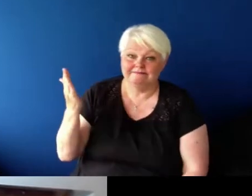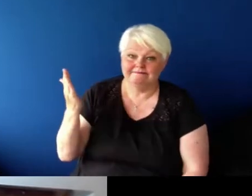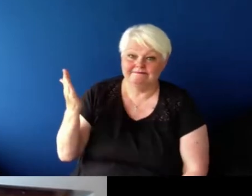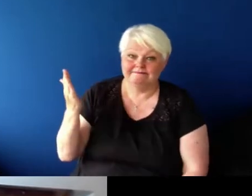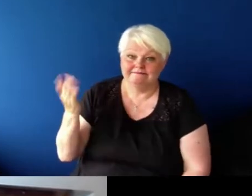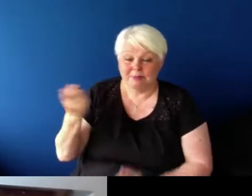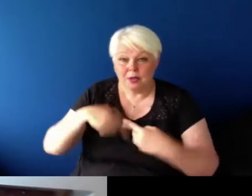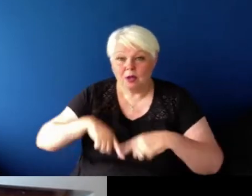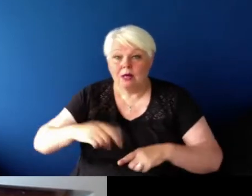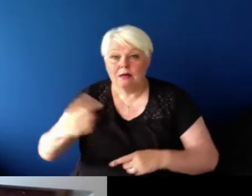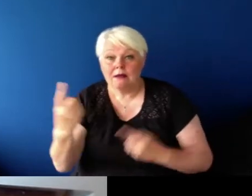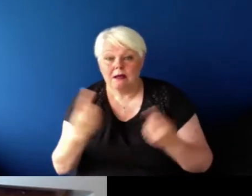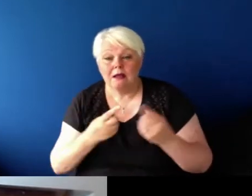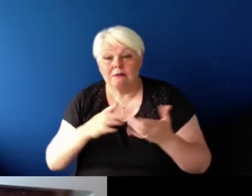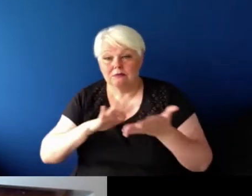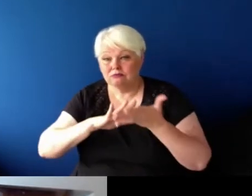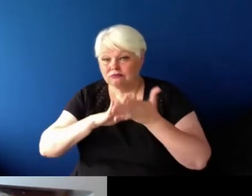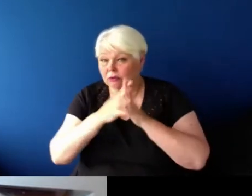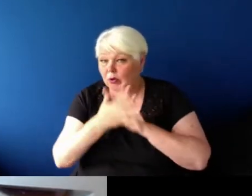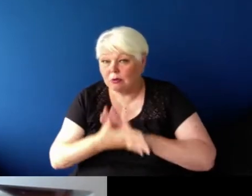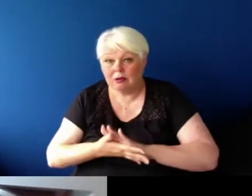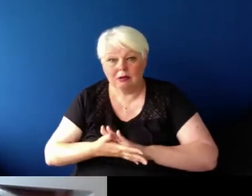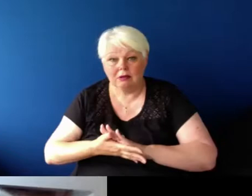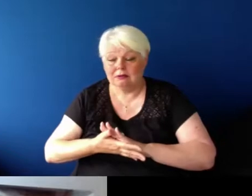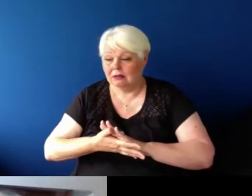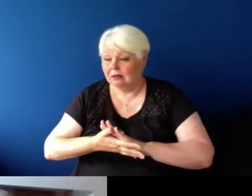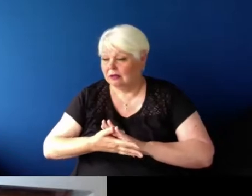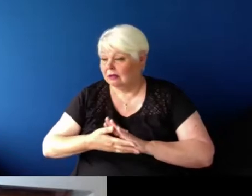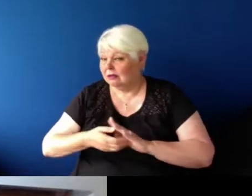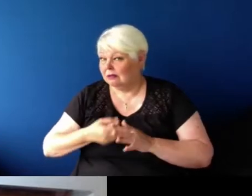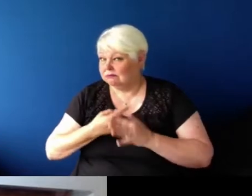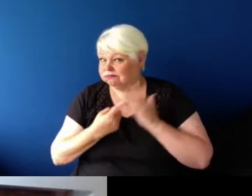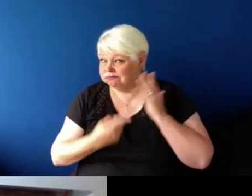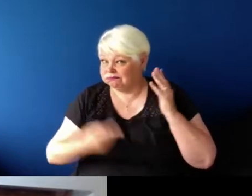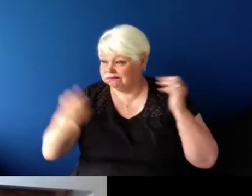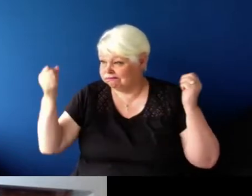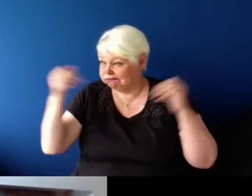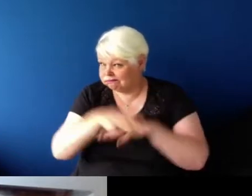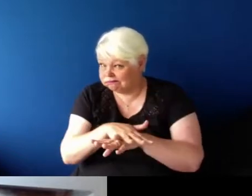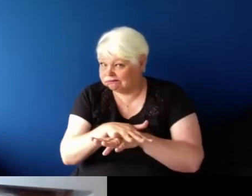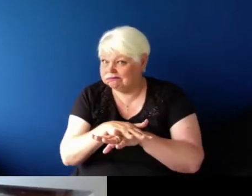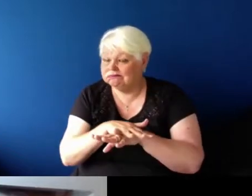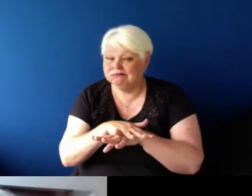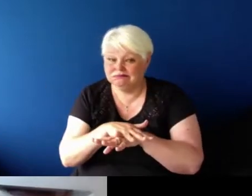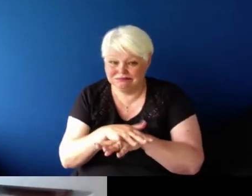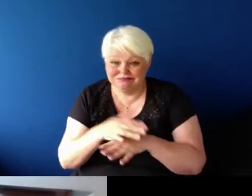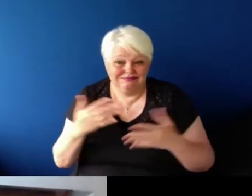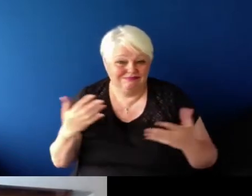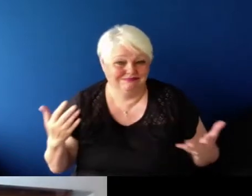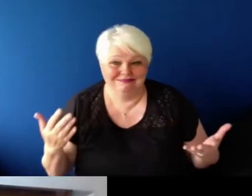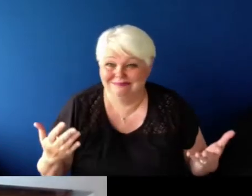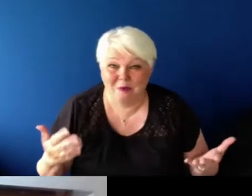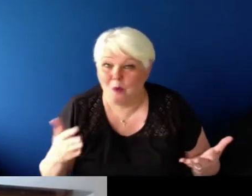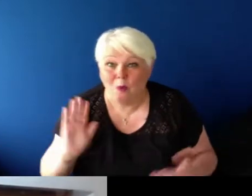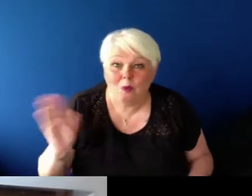all come broken, flawed, confused, all of